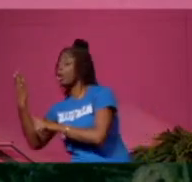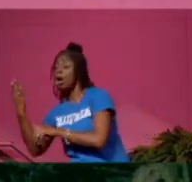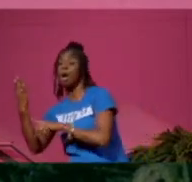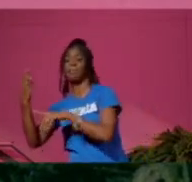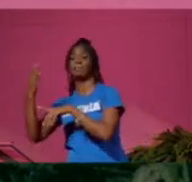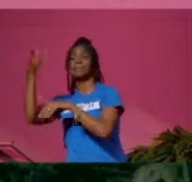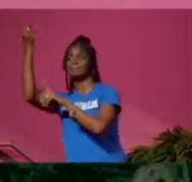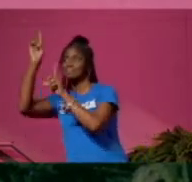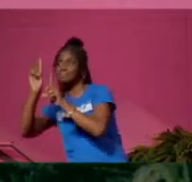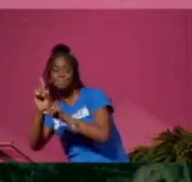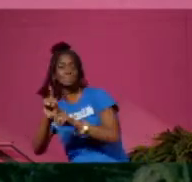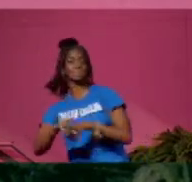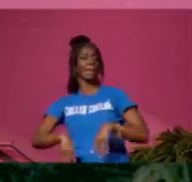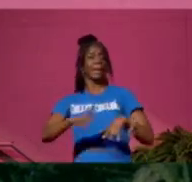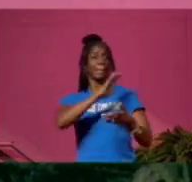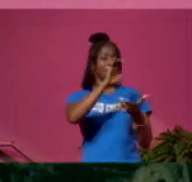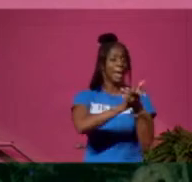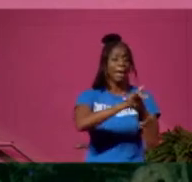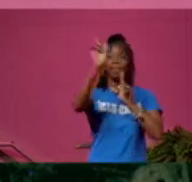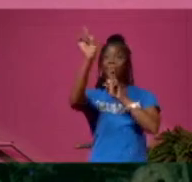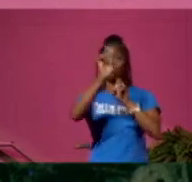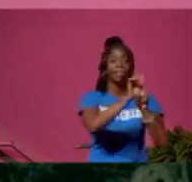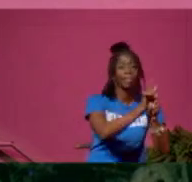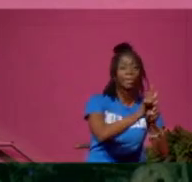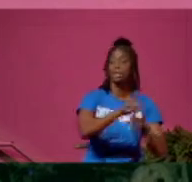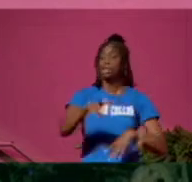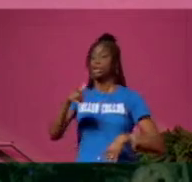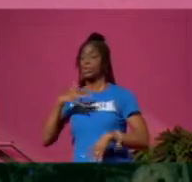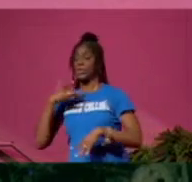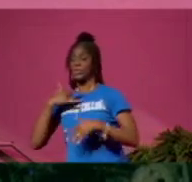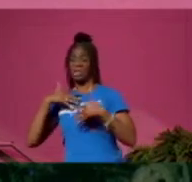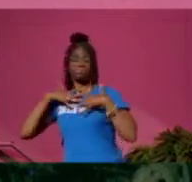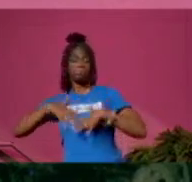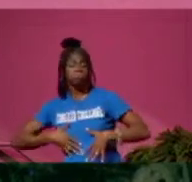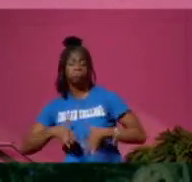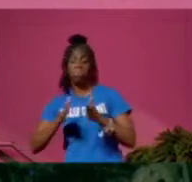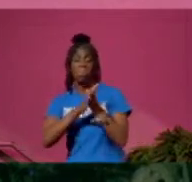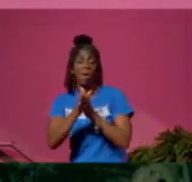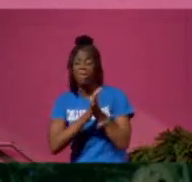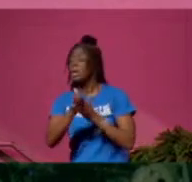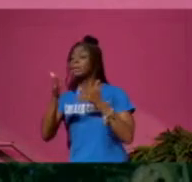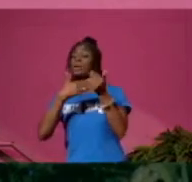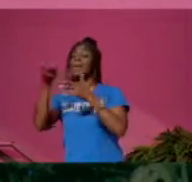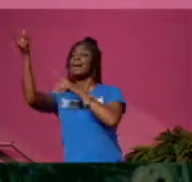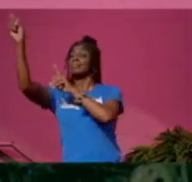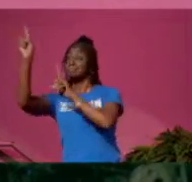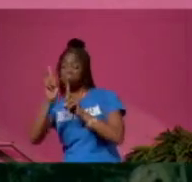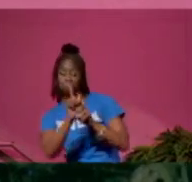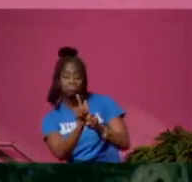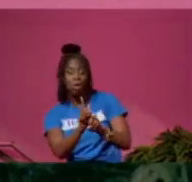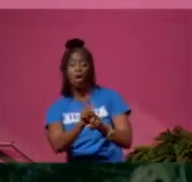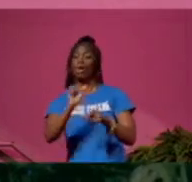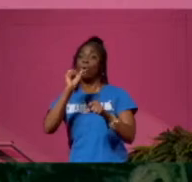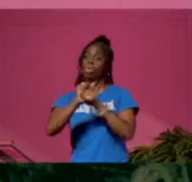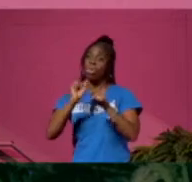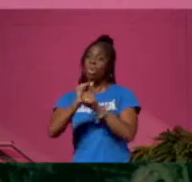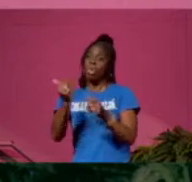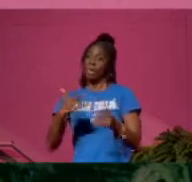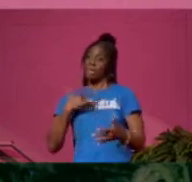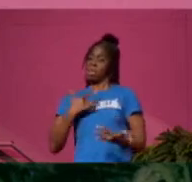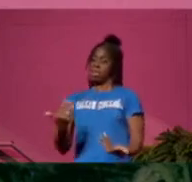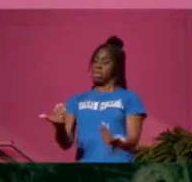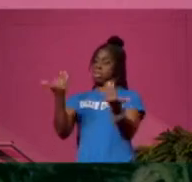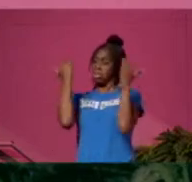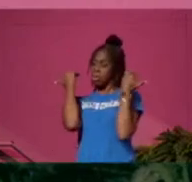you. Uninterested, he's with you. Unmotivated, he's with you. Underpaid, he's with you. Overworked, he's with you. Can I go